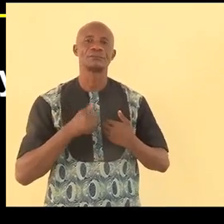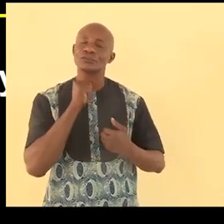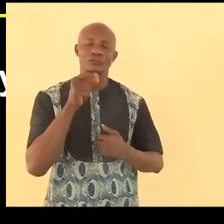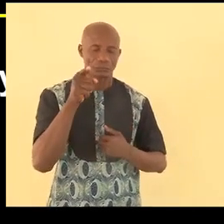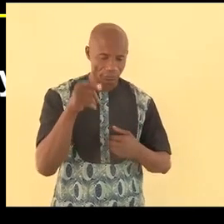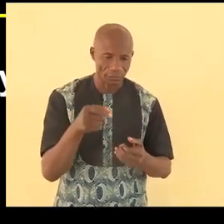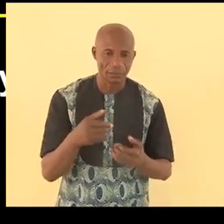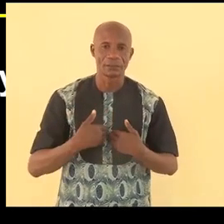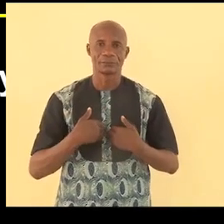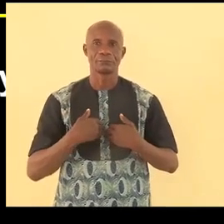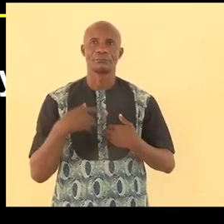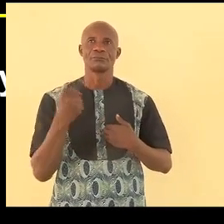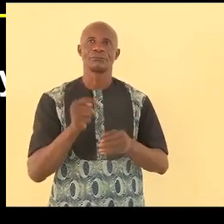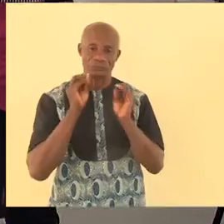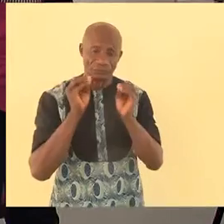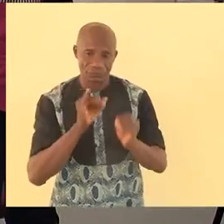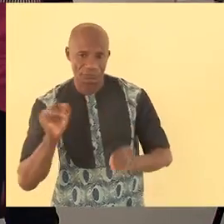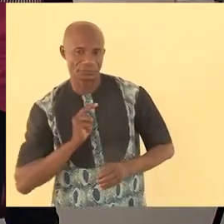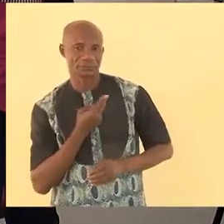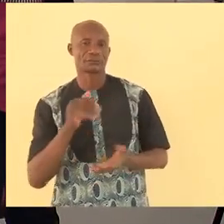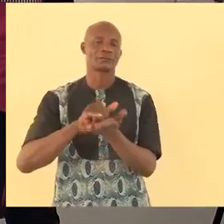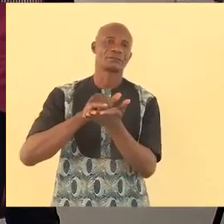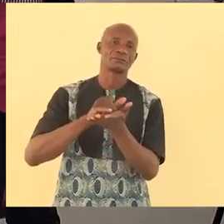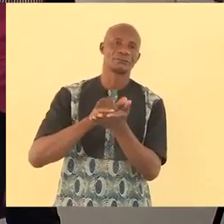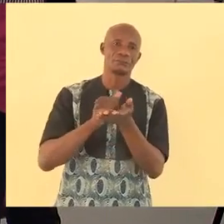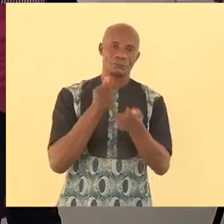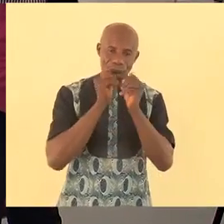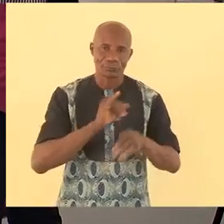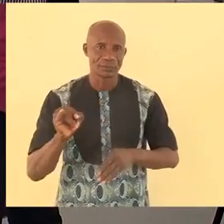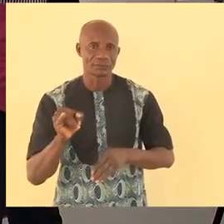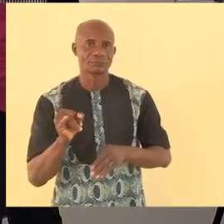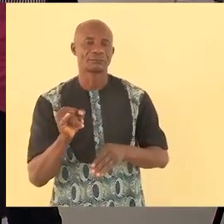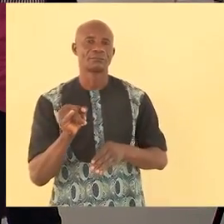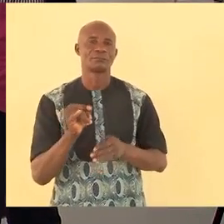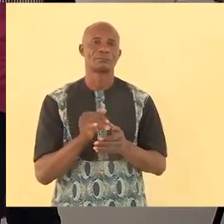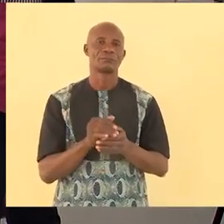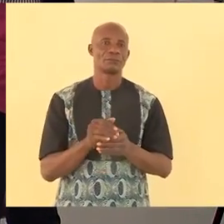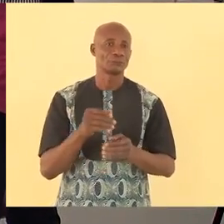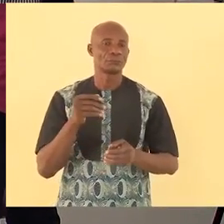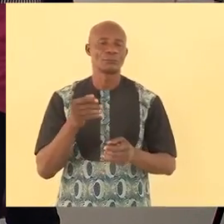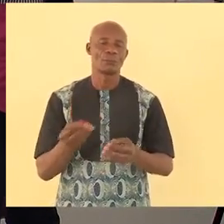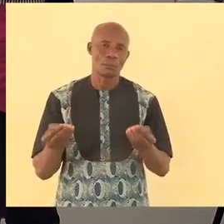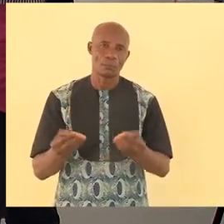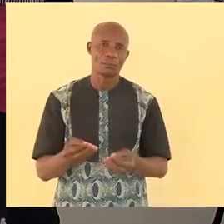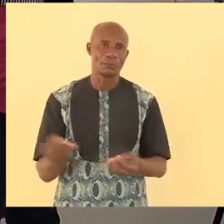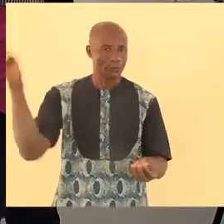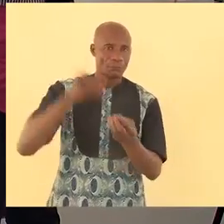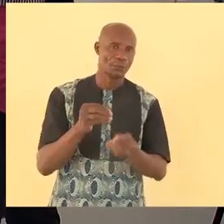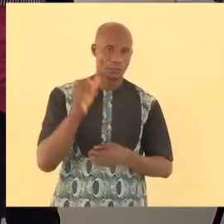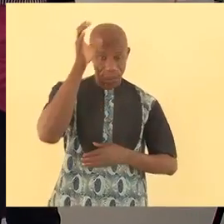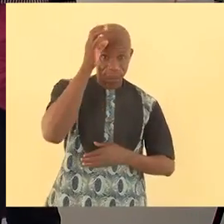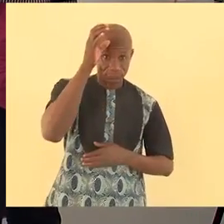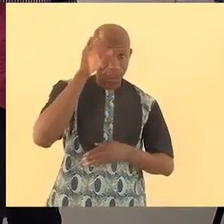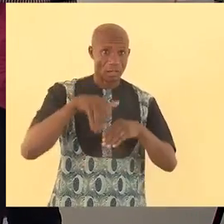we have or will have. It's teaching us that the Beatitudes are more, Jesus is more concerned on what we are